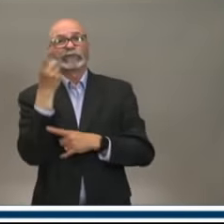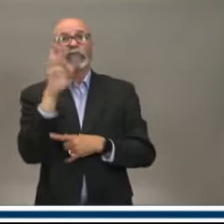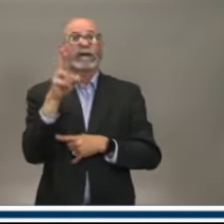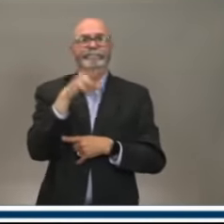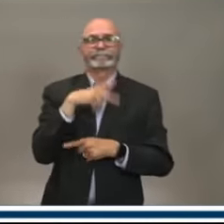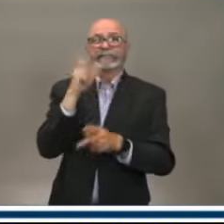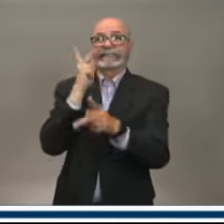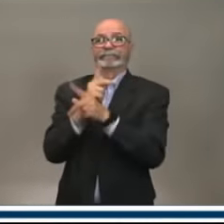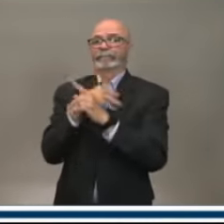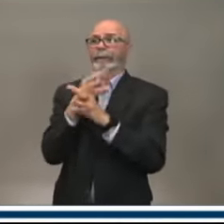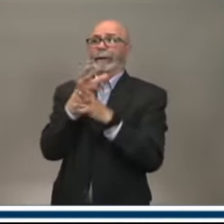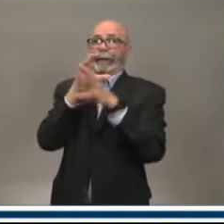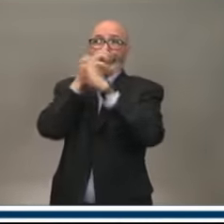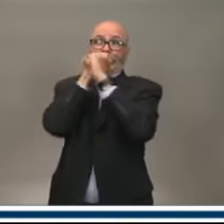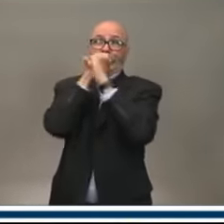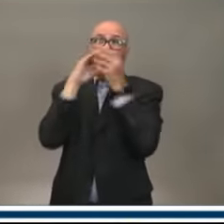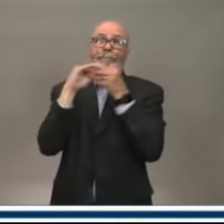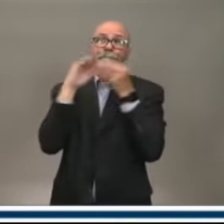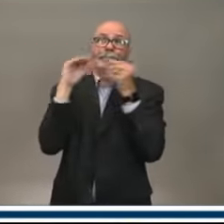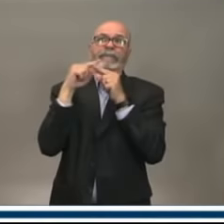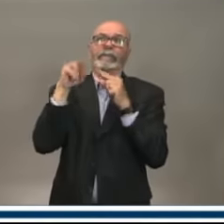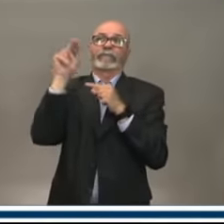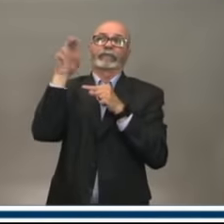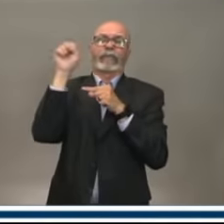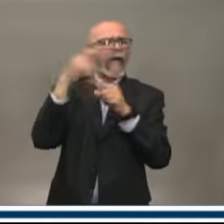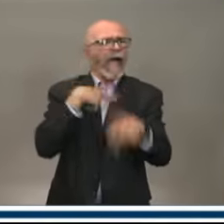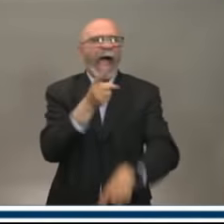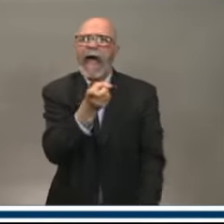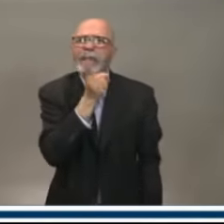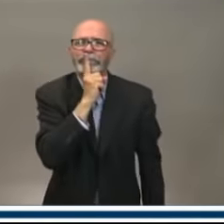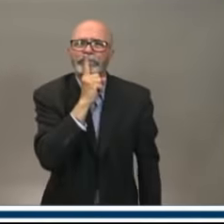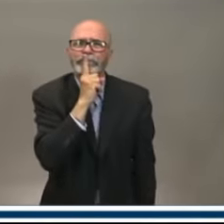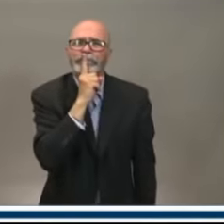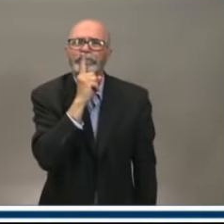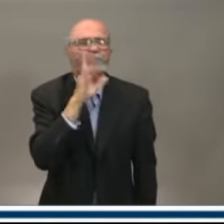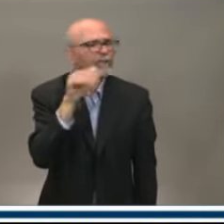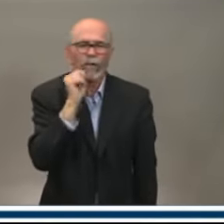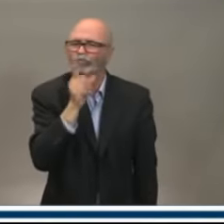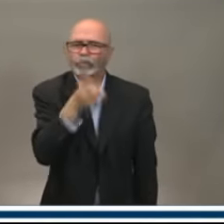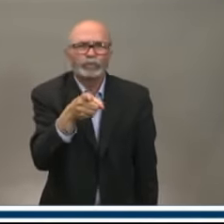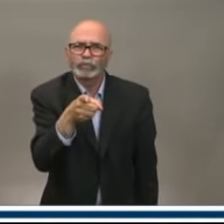could not be further from the truth. Today, Dr. Strang will